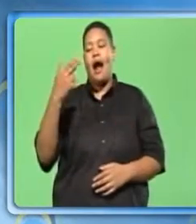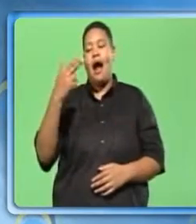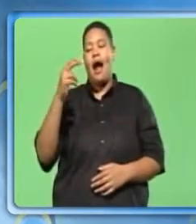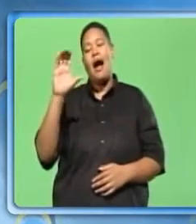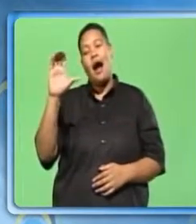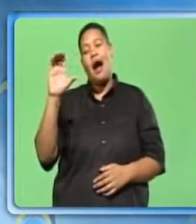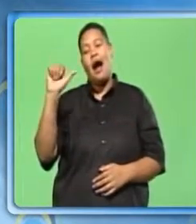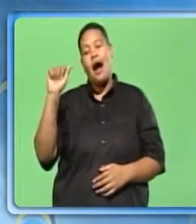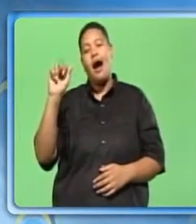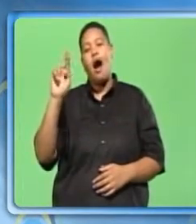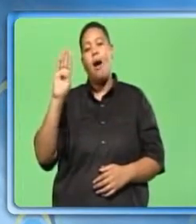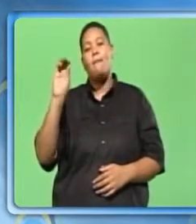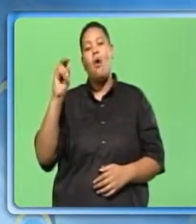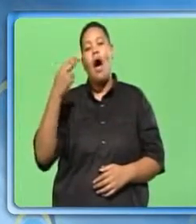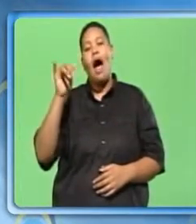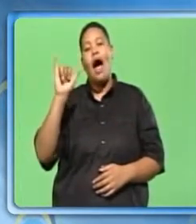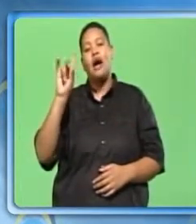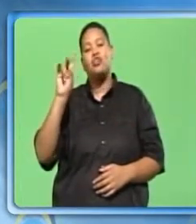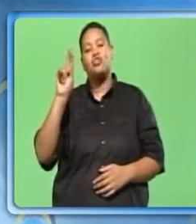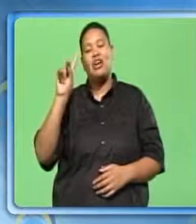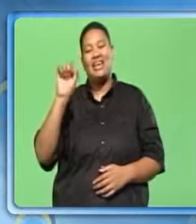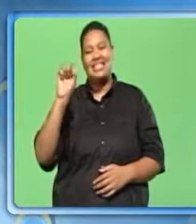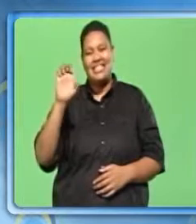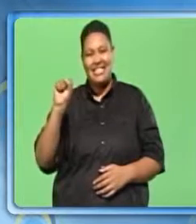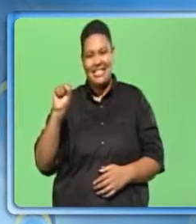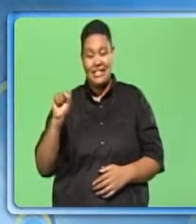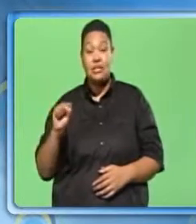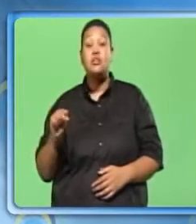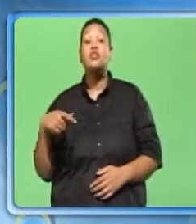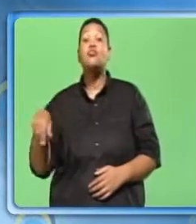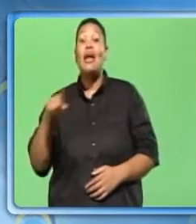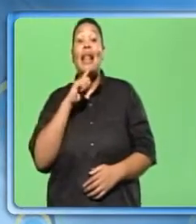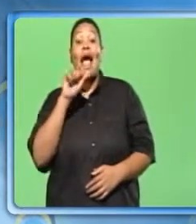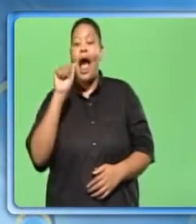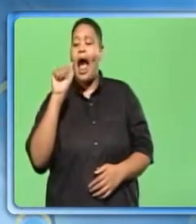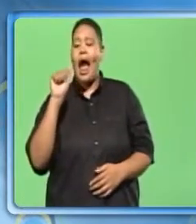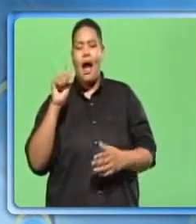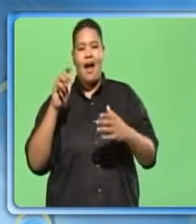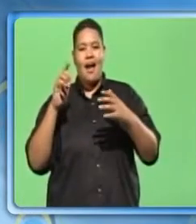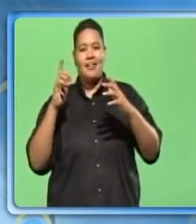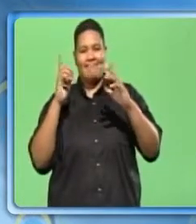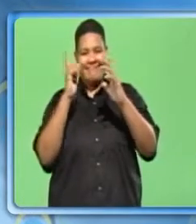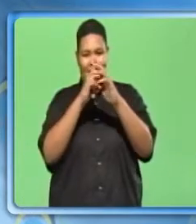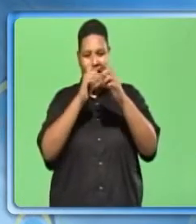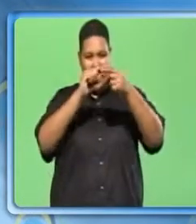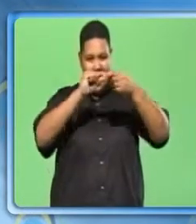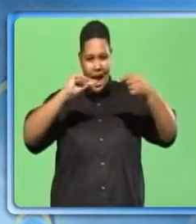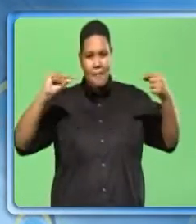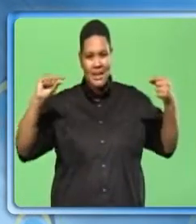For example, amylase, which breaks down starch to glucose.